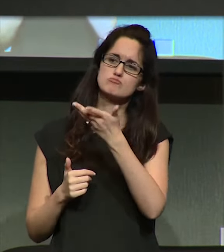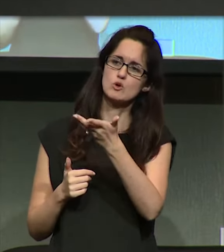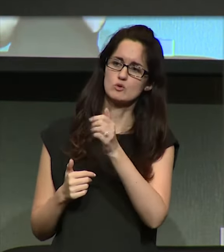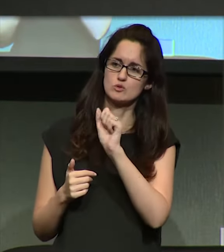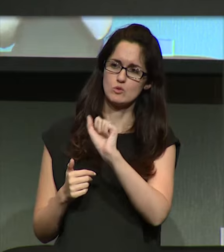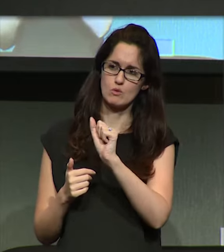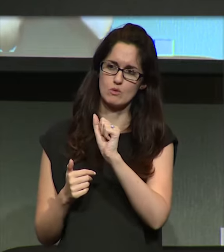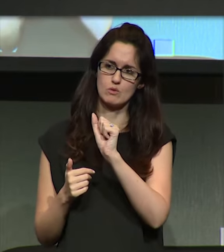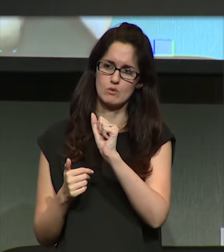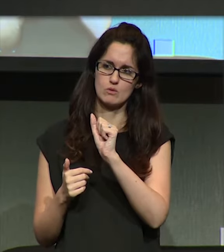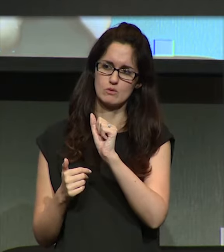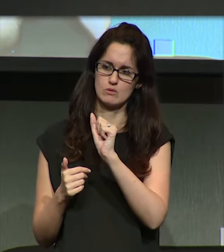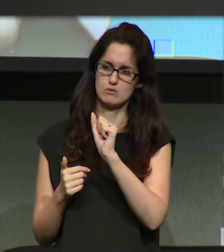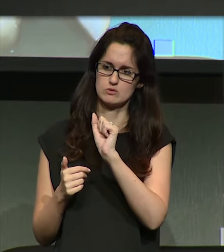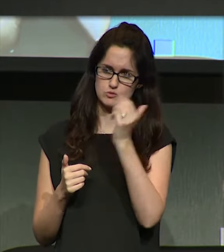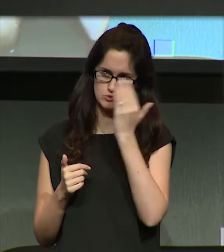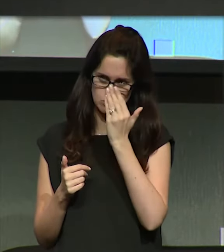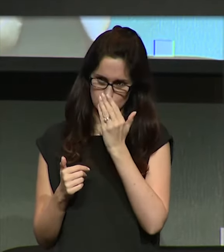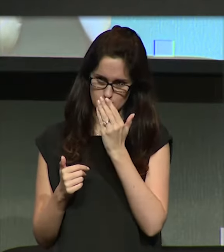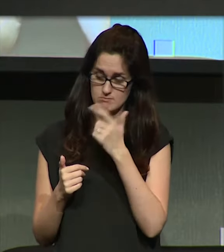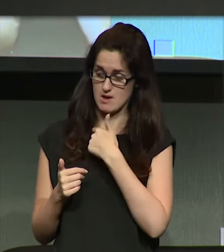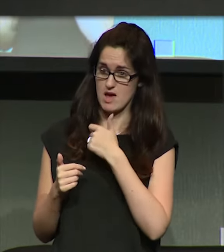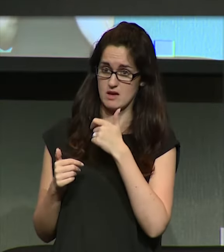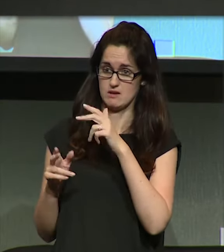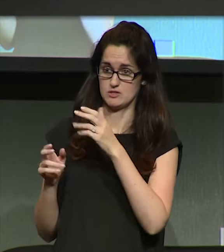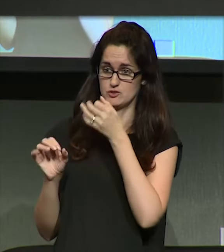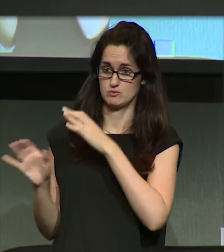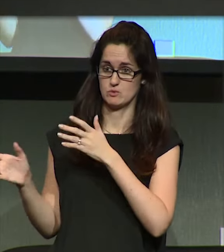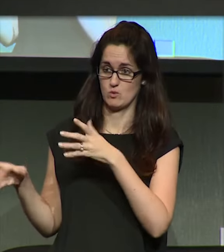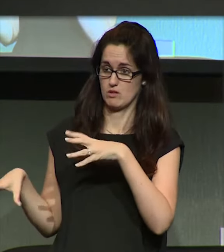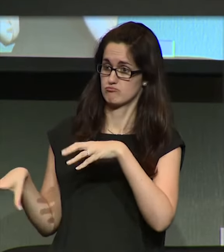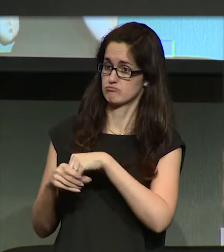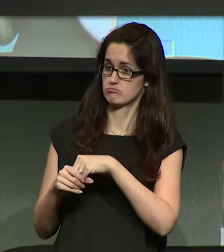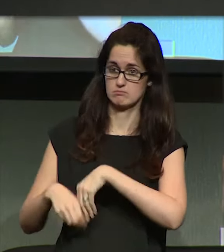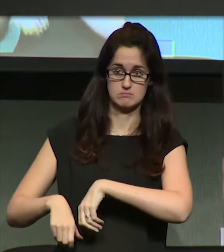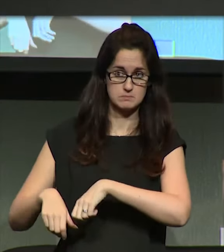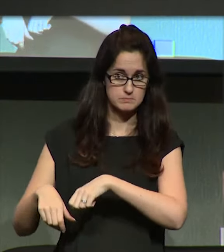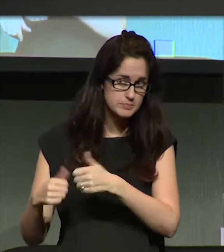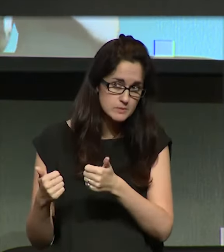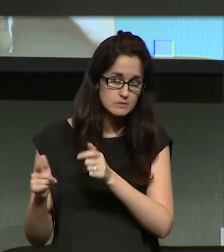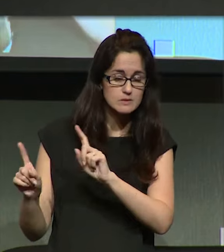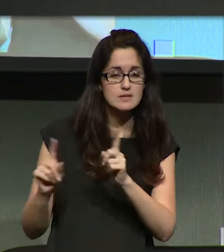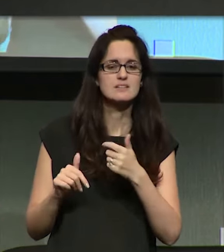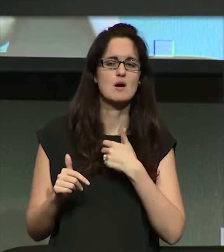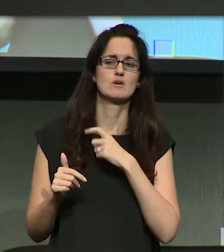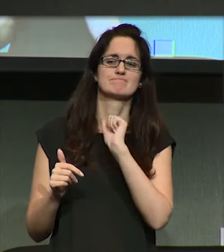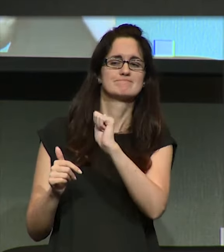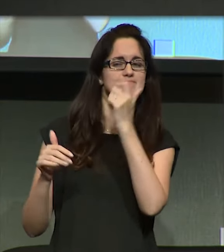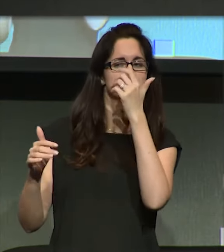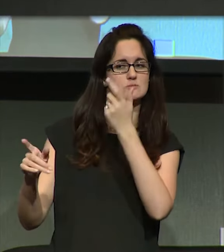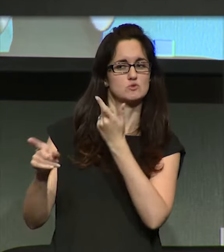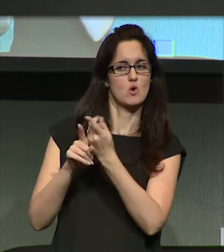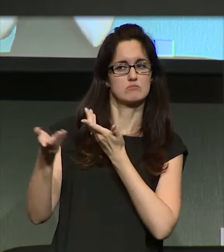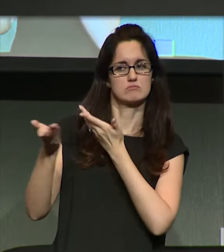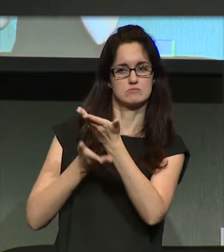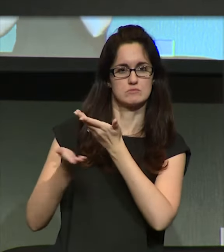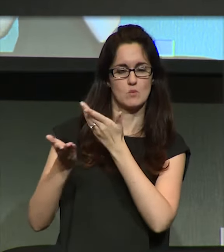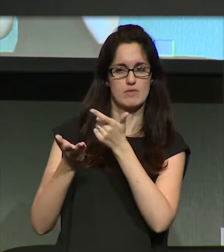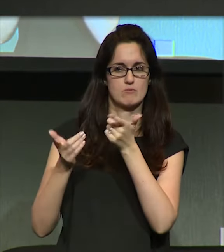in your school, being Aboriginal and all? Because I wanted to see where he was at on this. He said, yeah, no